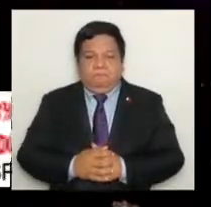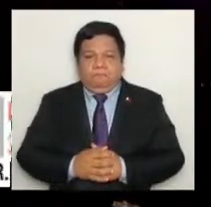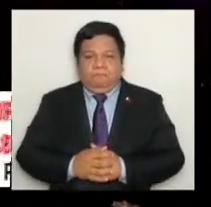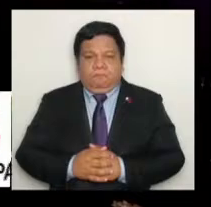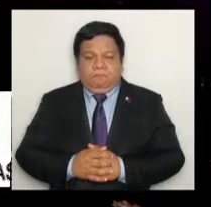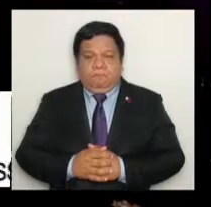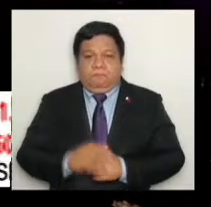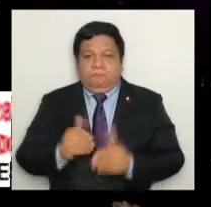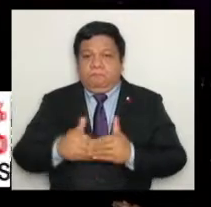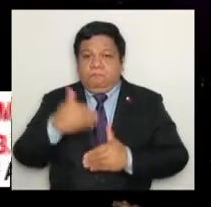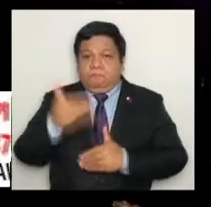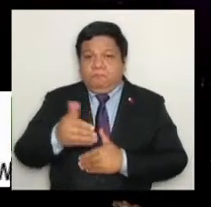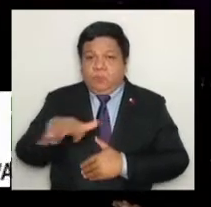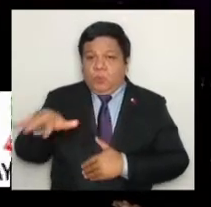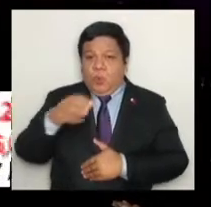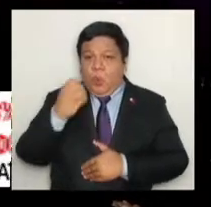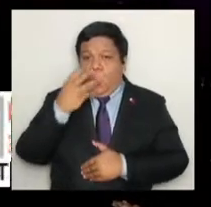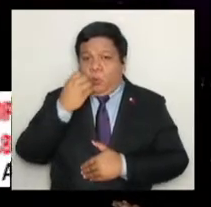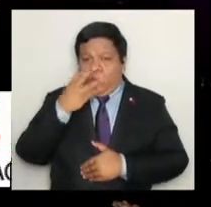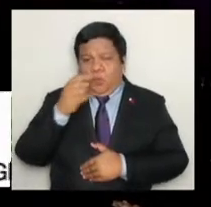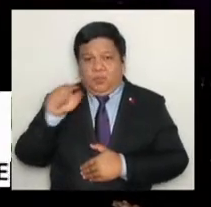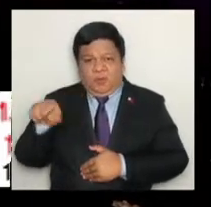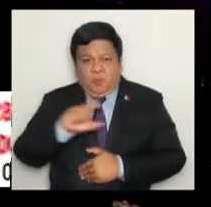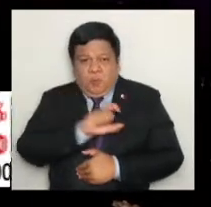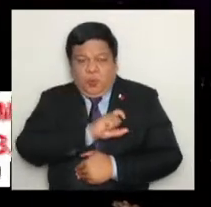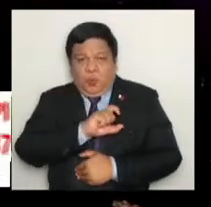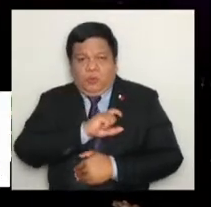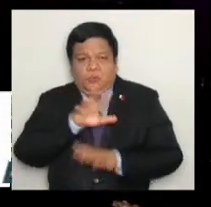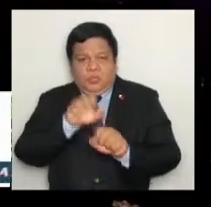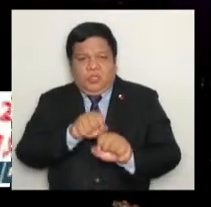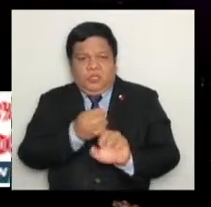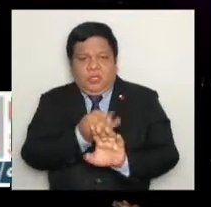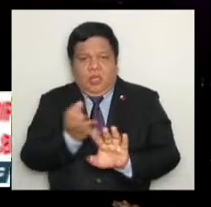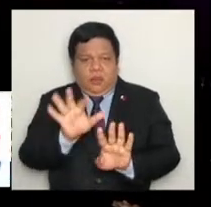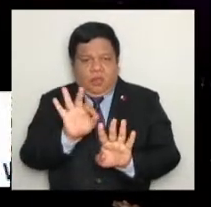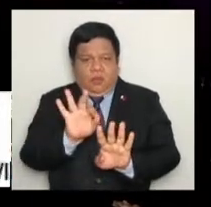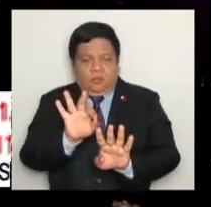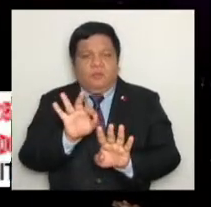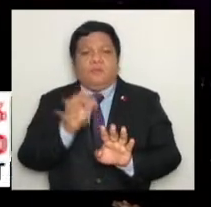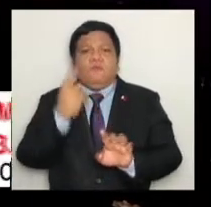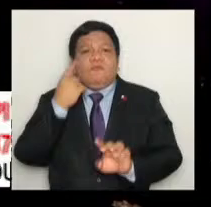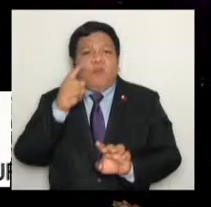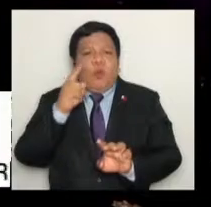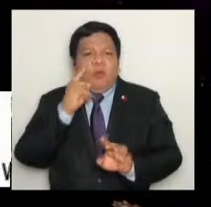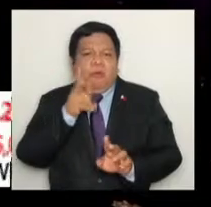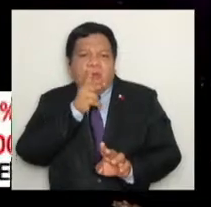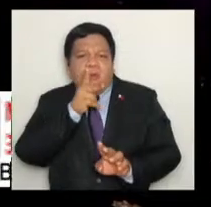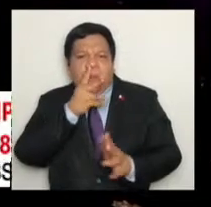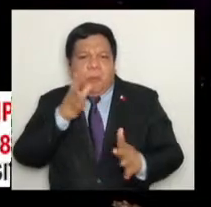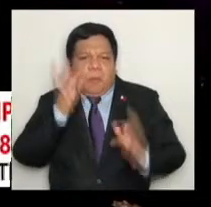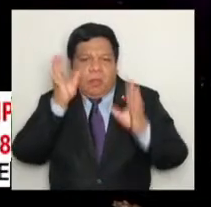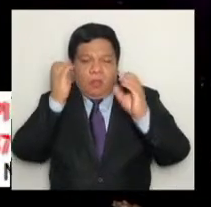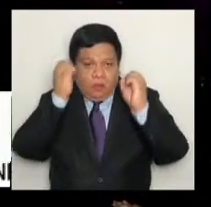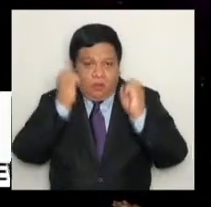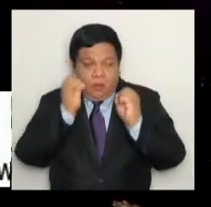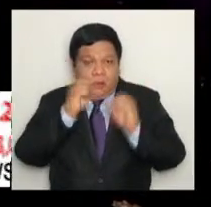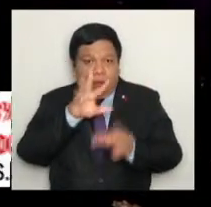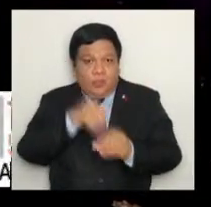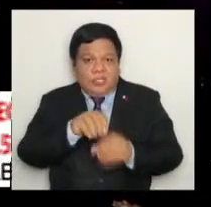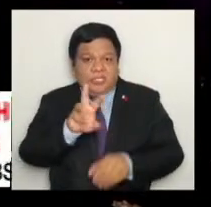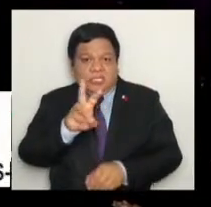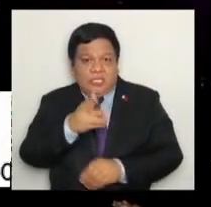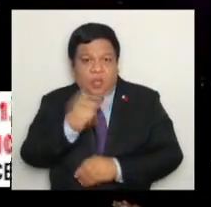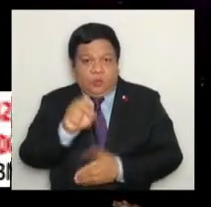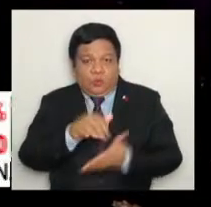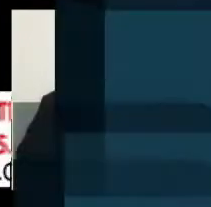Hong Kong police arrest 9 people for suspected terrorist activity, among them 6 high school students. More in